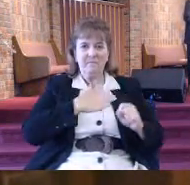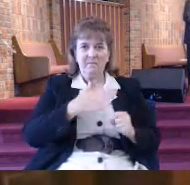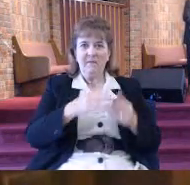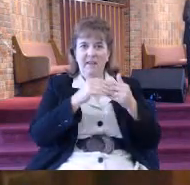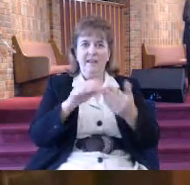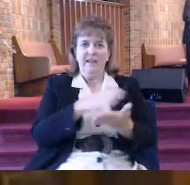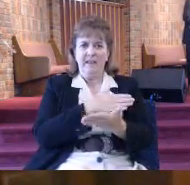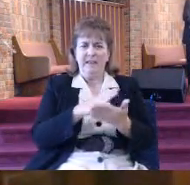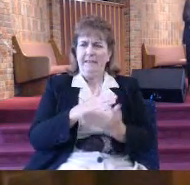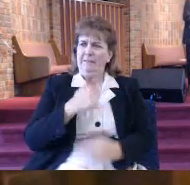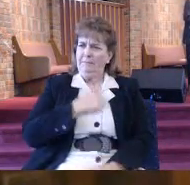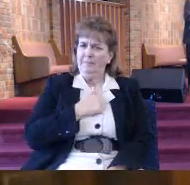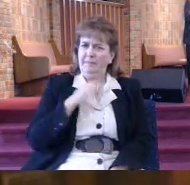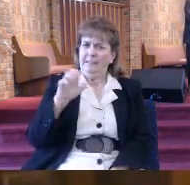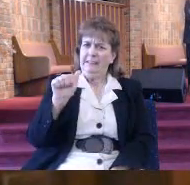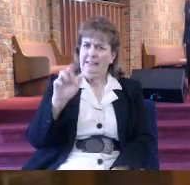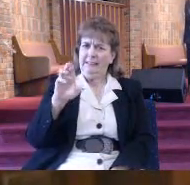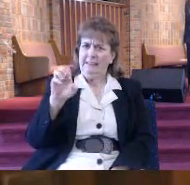certainly hope that